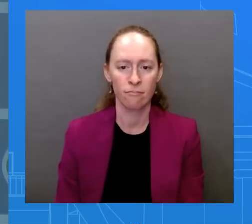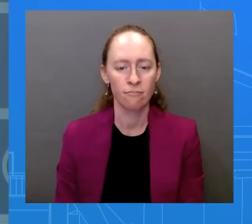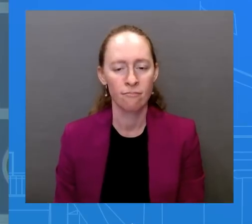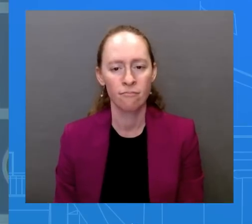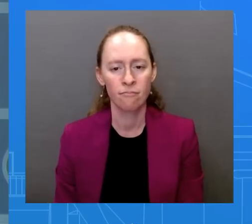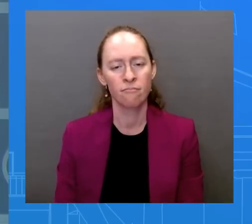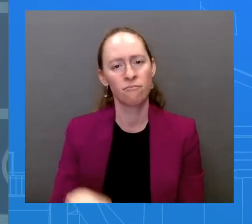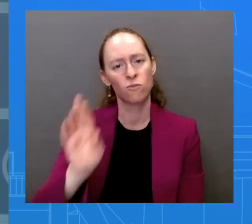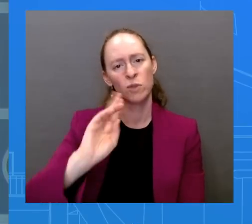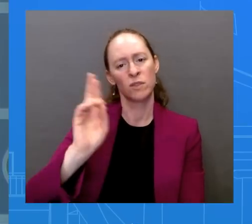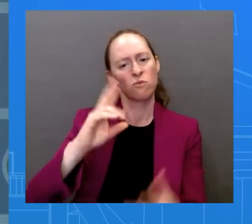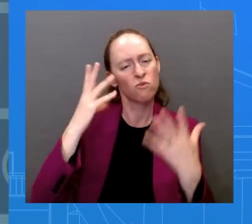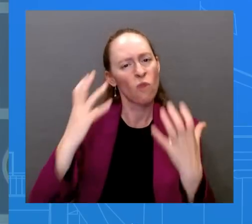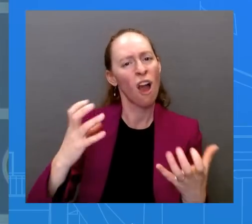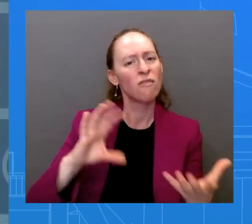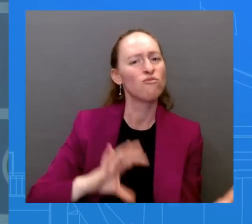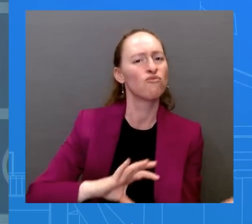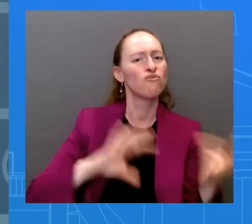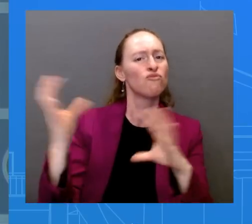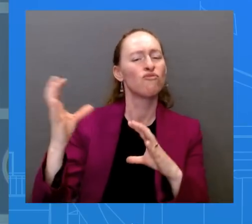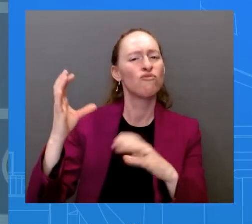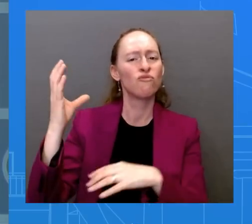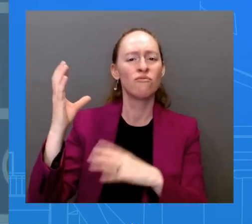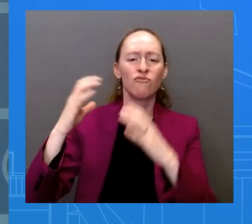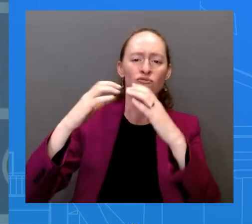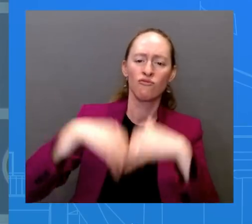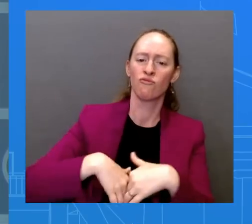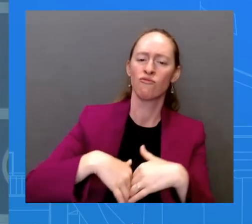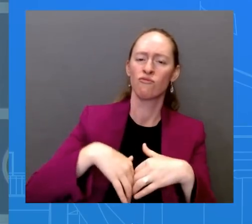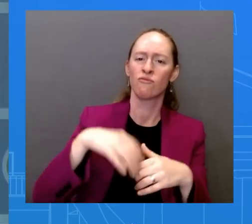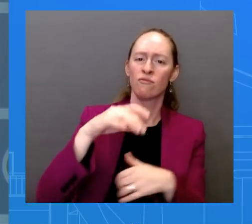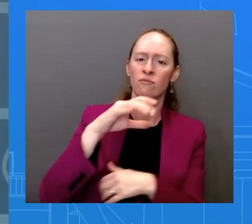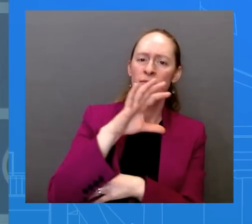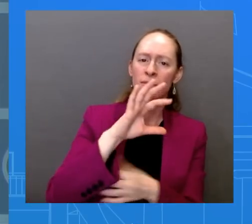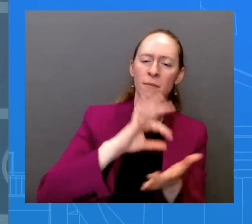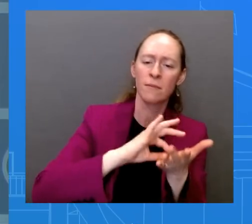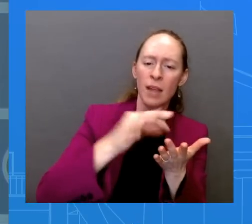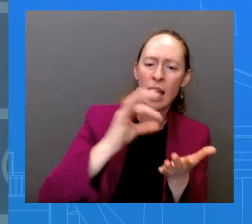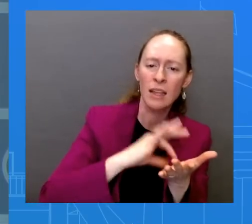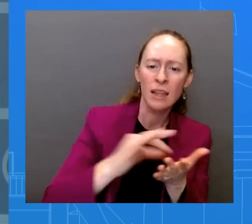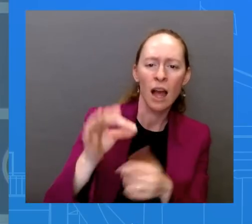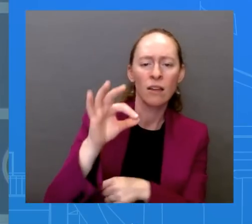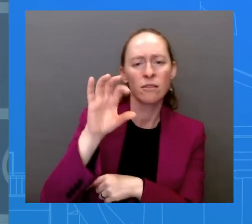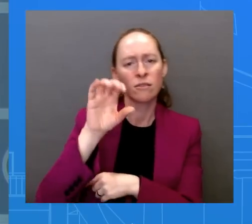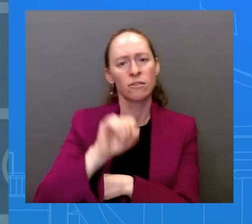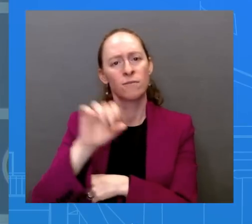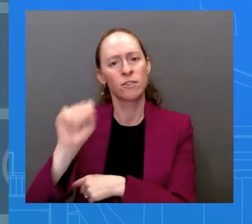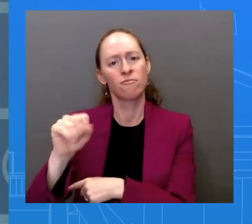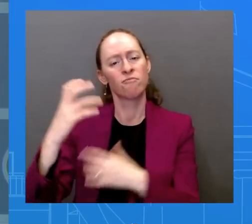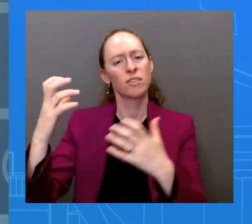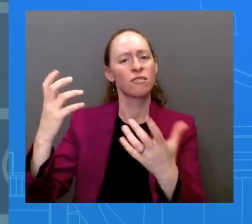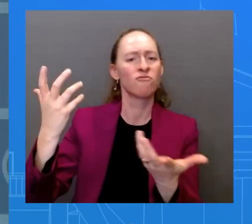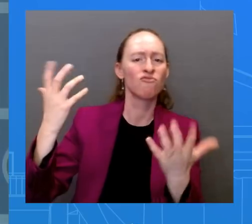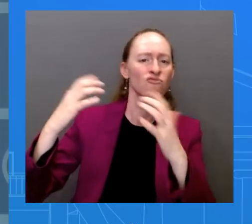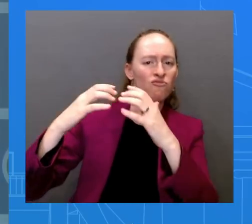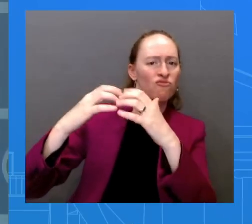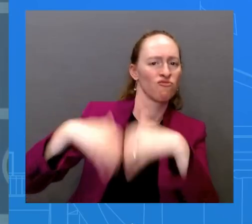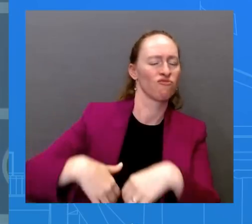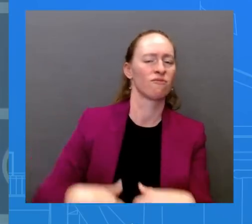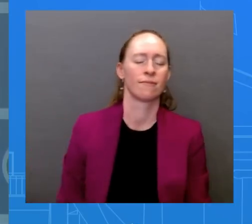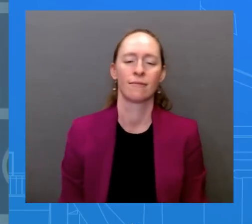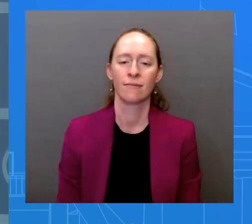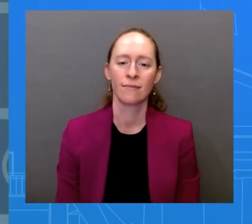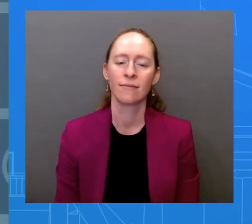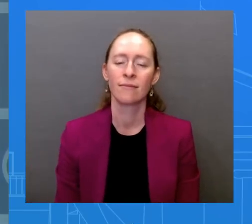and Medicare and put these programs on the chopping block. So President Biden will speak to all of that and